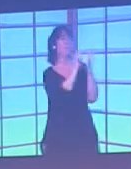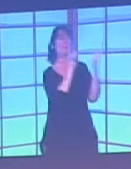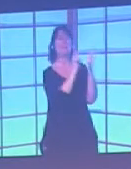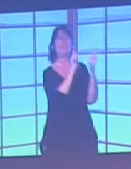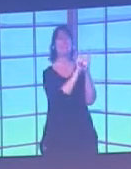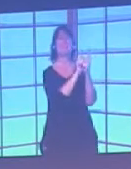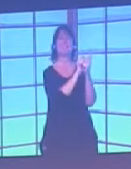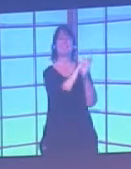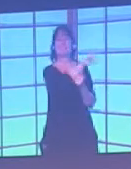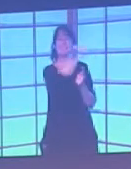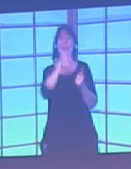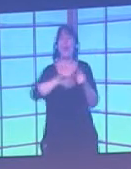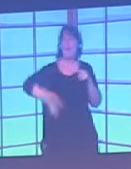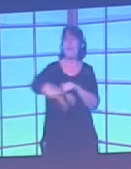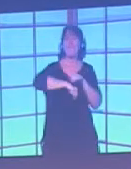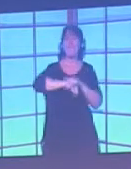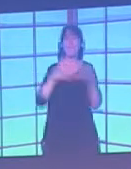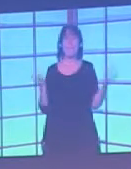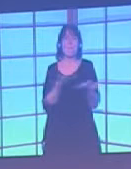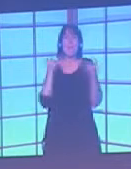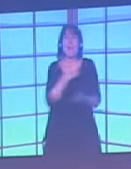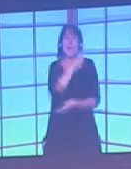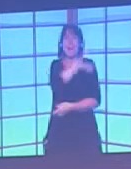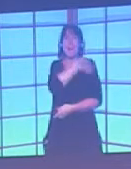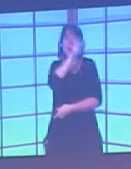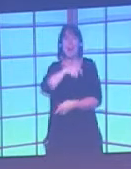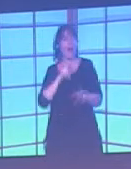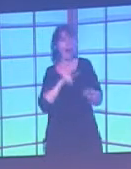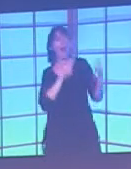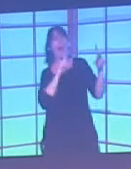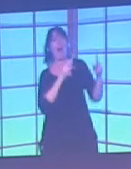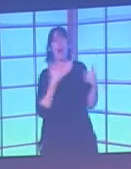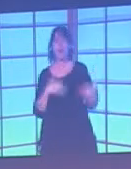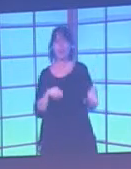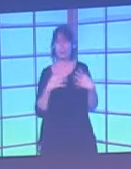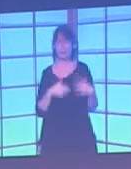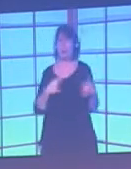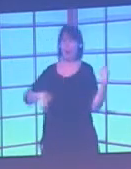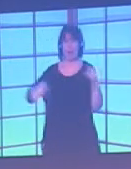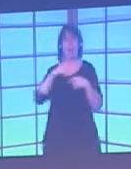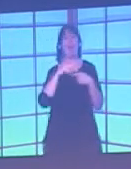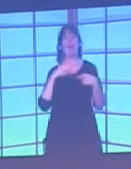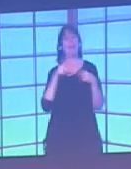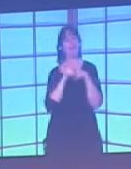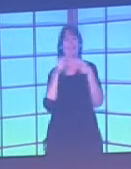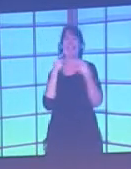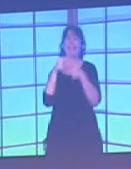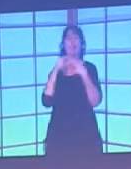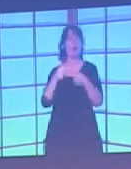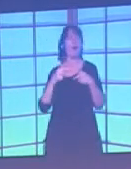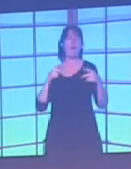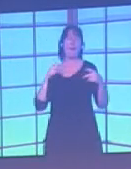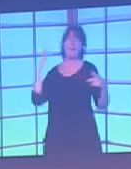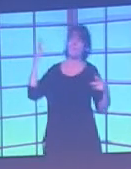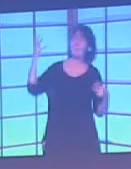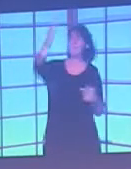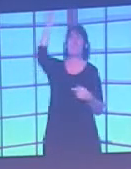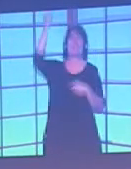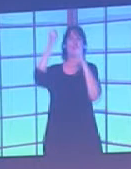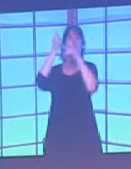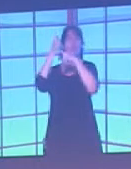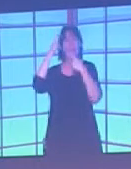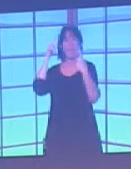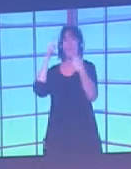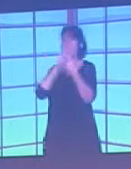really accessible stadium is is a victory for all disabled supporters, not even